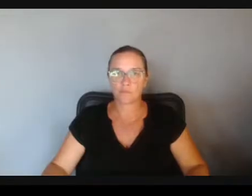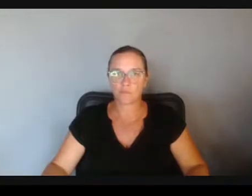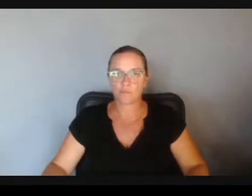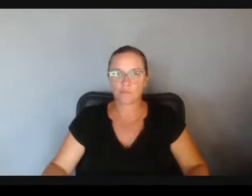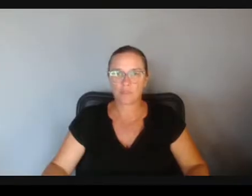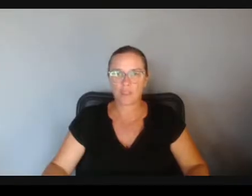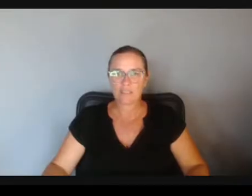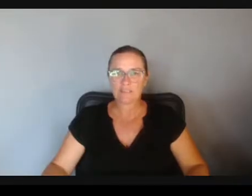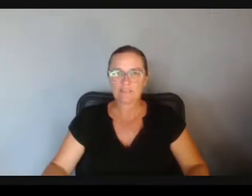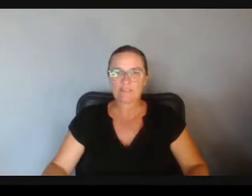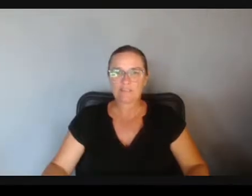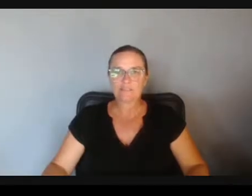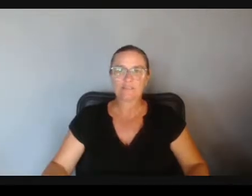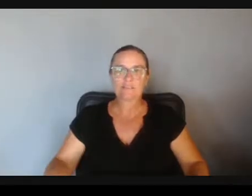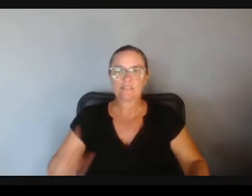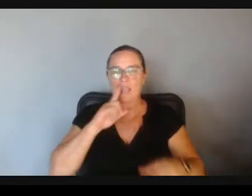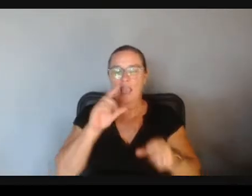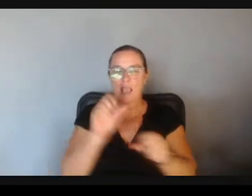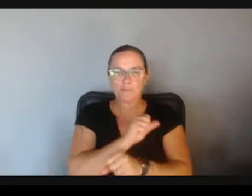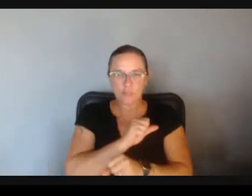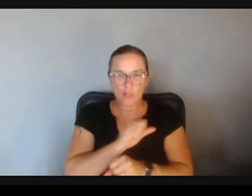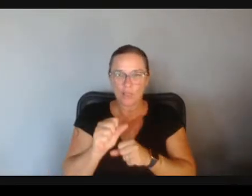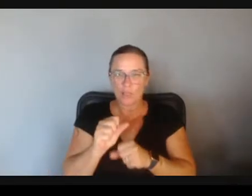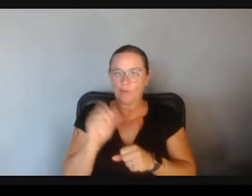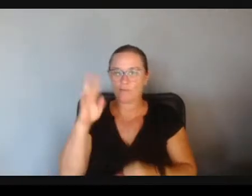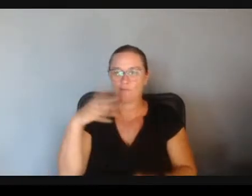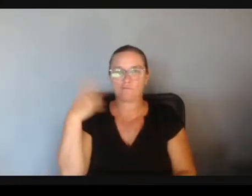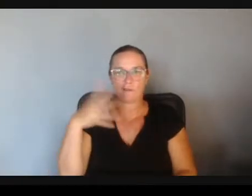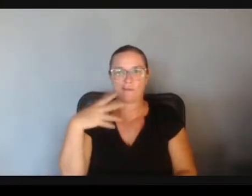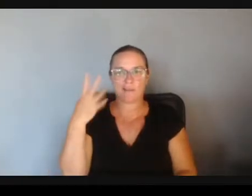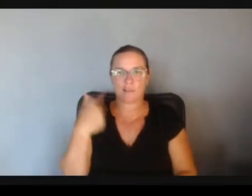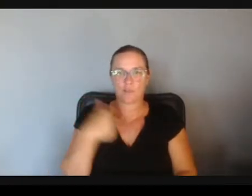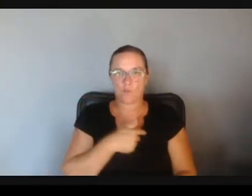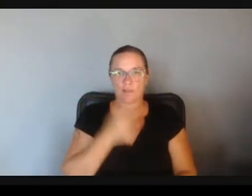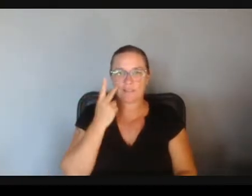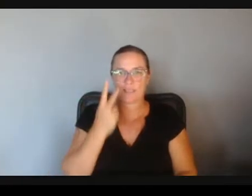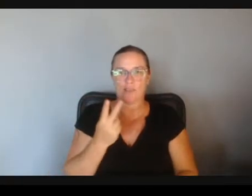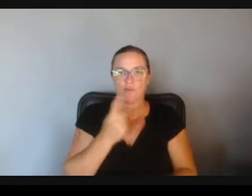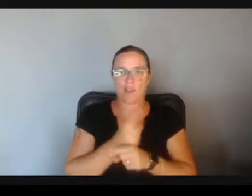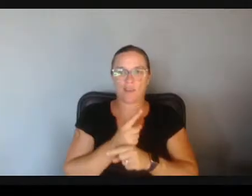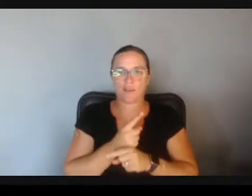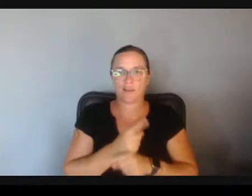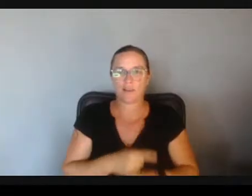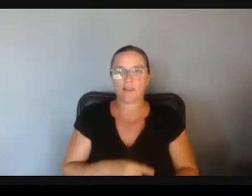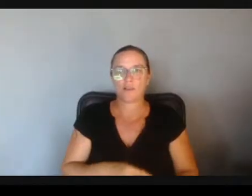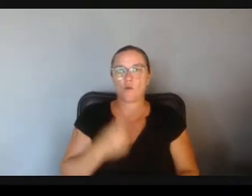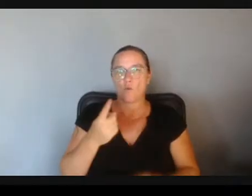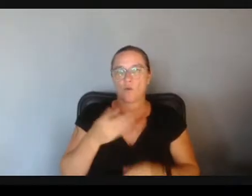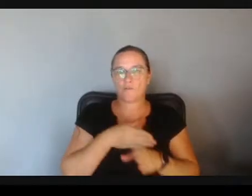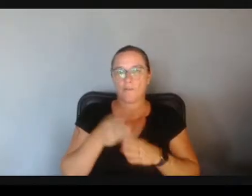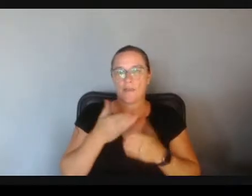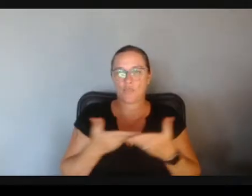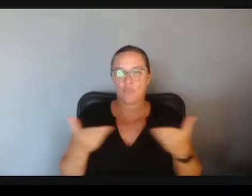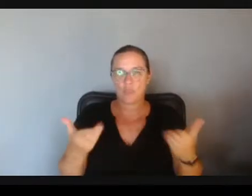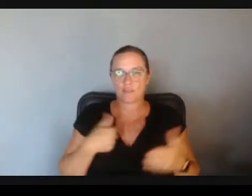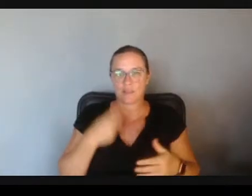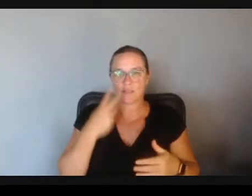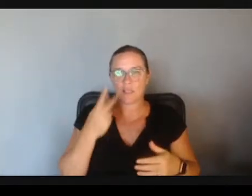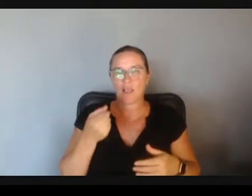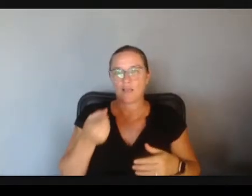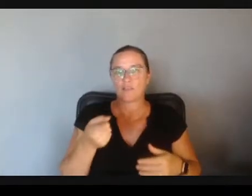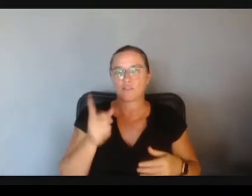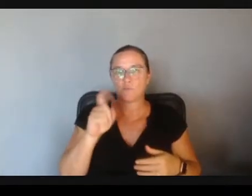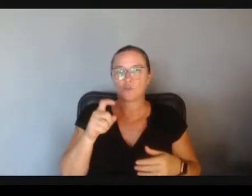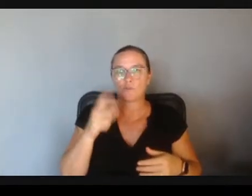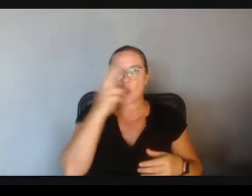Absolutely insane things that we're seeing. Right, and that's one of the main things that I see about, again, this is supposed to be